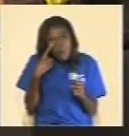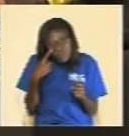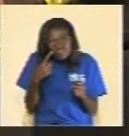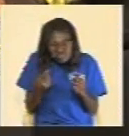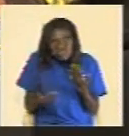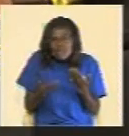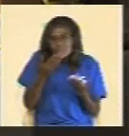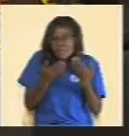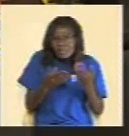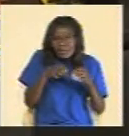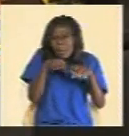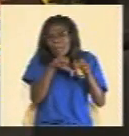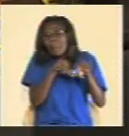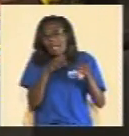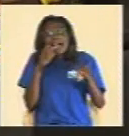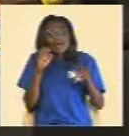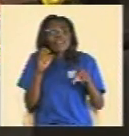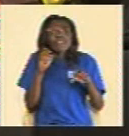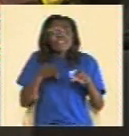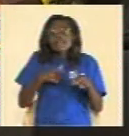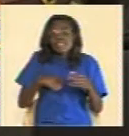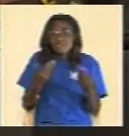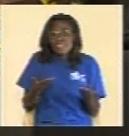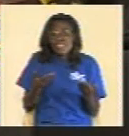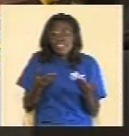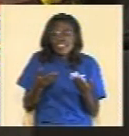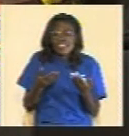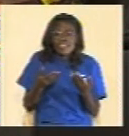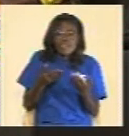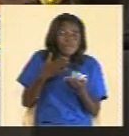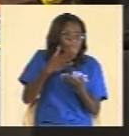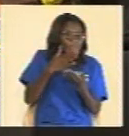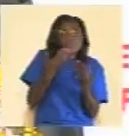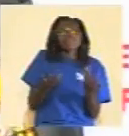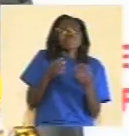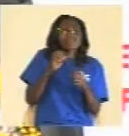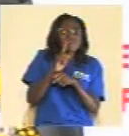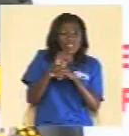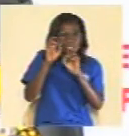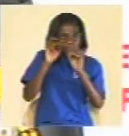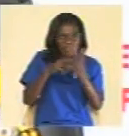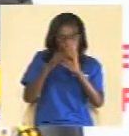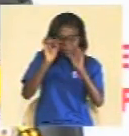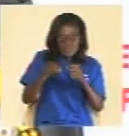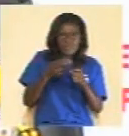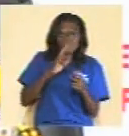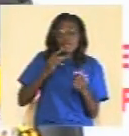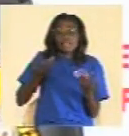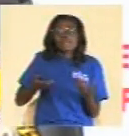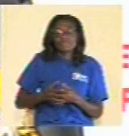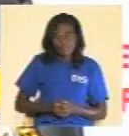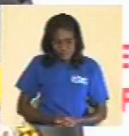It's almost like it's seeing you and you're not seeing it. So you really have to be on the outlook for leprosy. So to answer your question, I